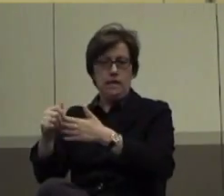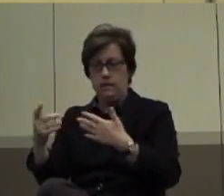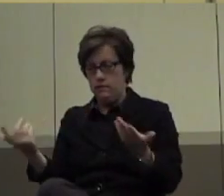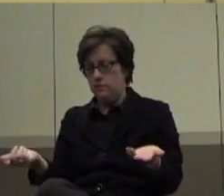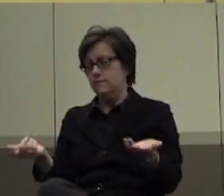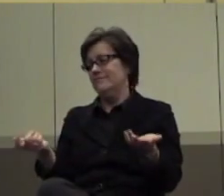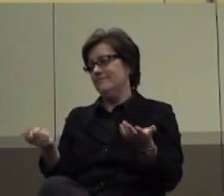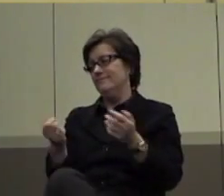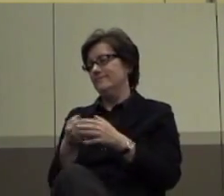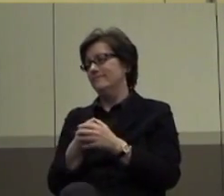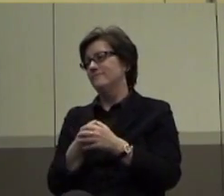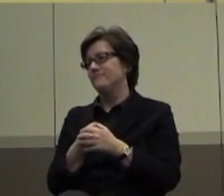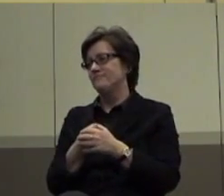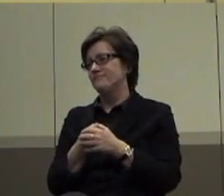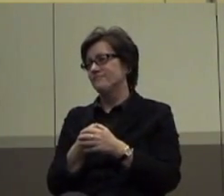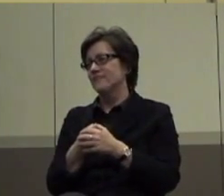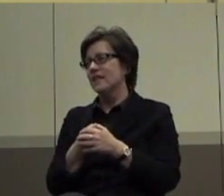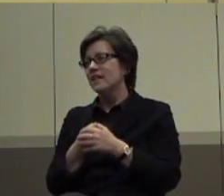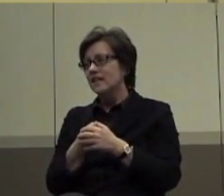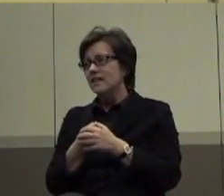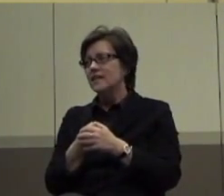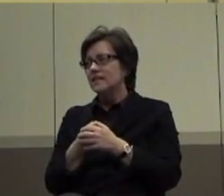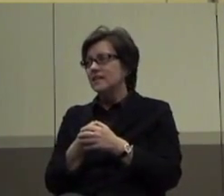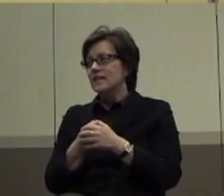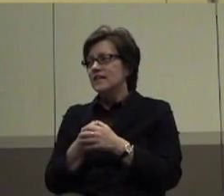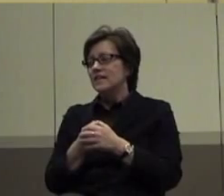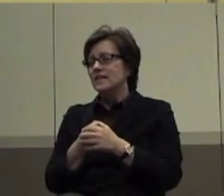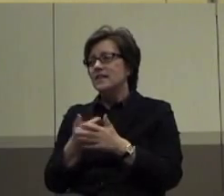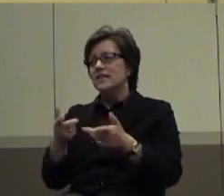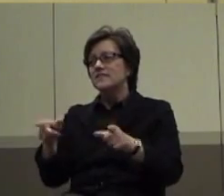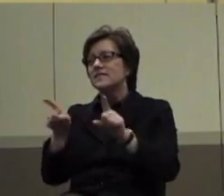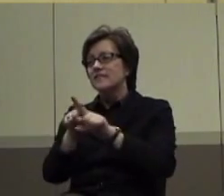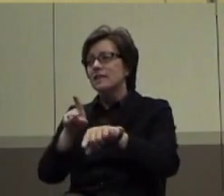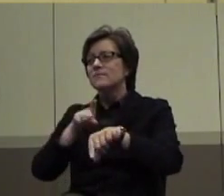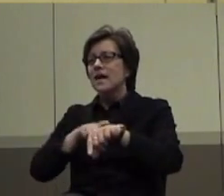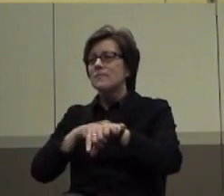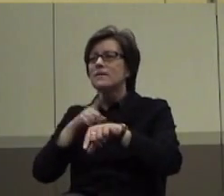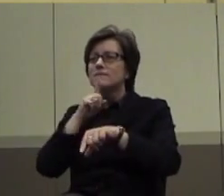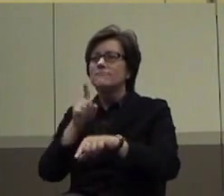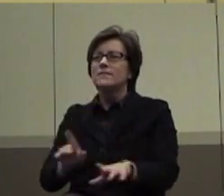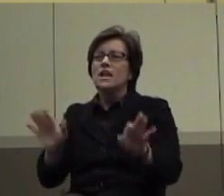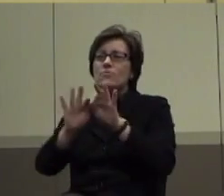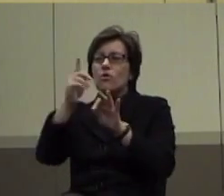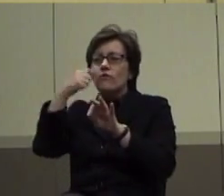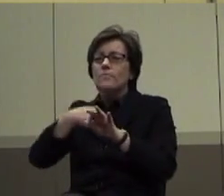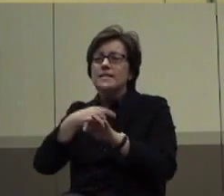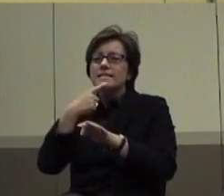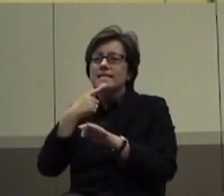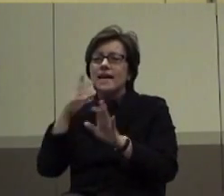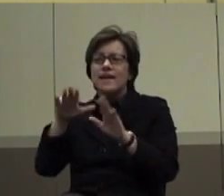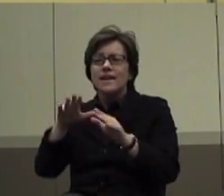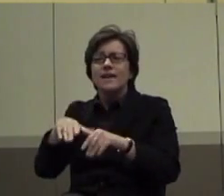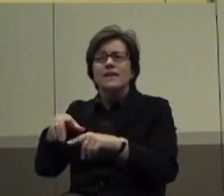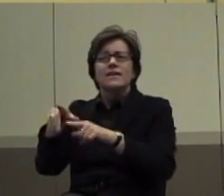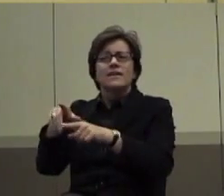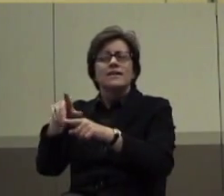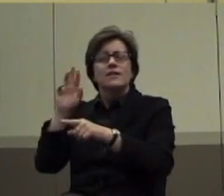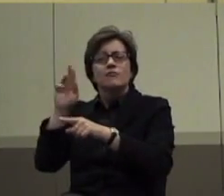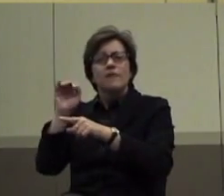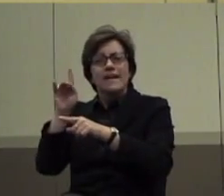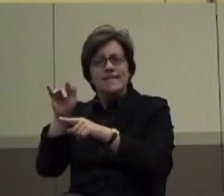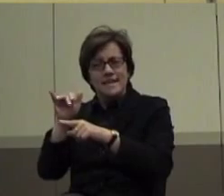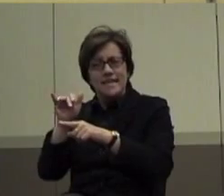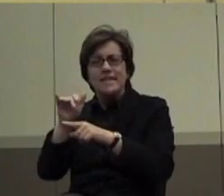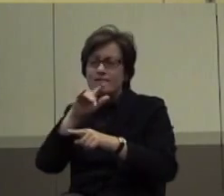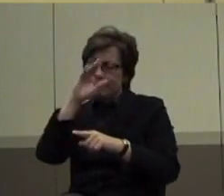right? At the same time, I might talk, it's going to be important for me to say, Randy has a real problem with